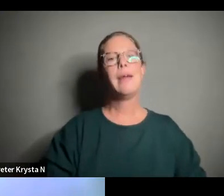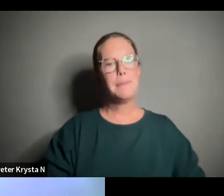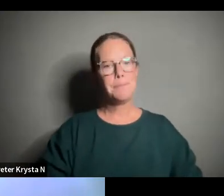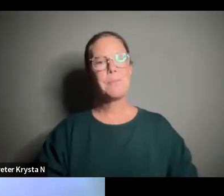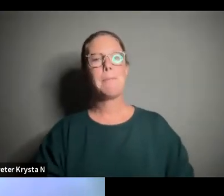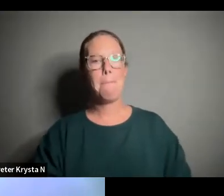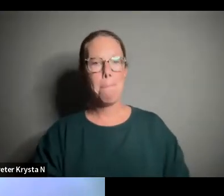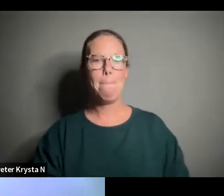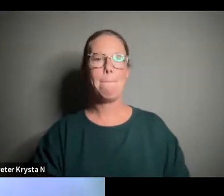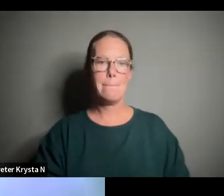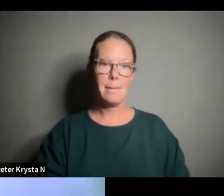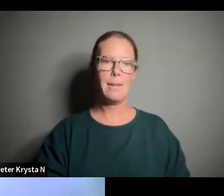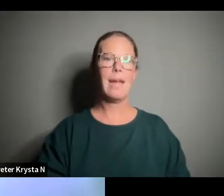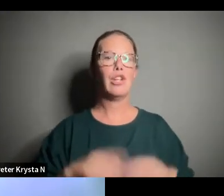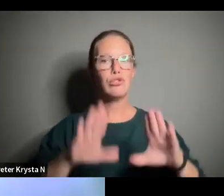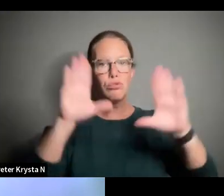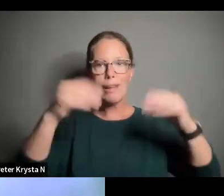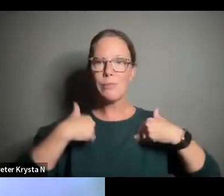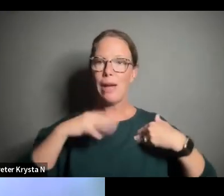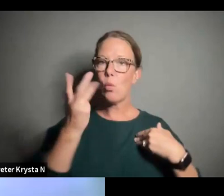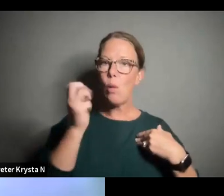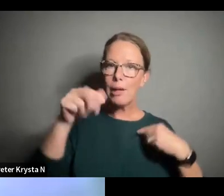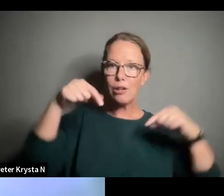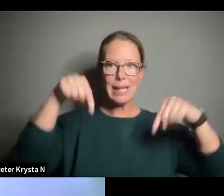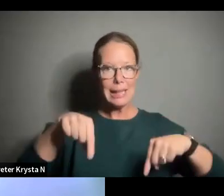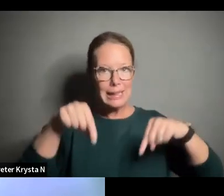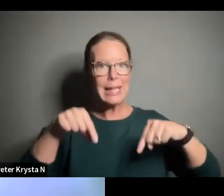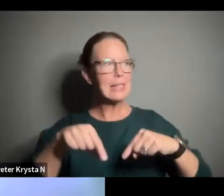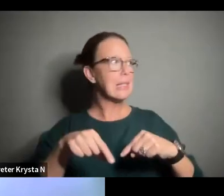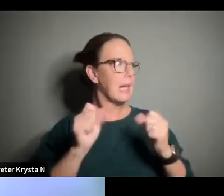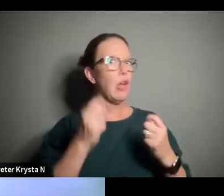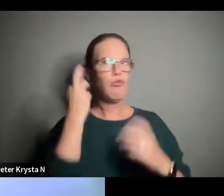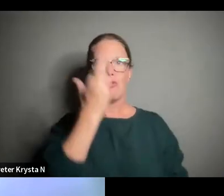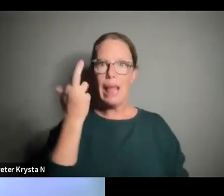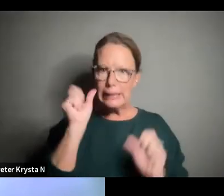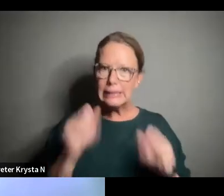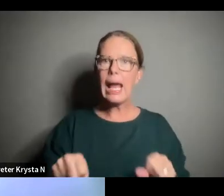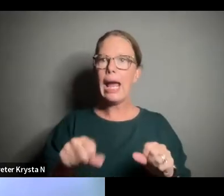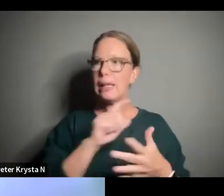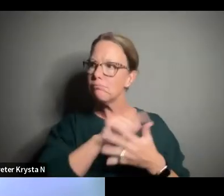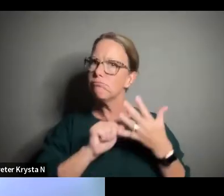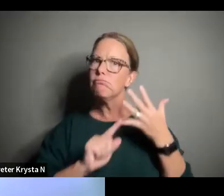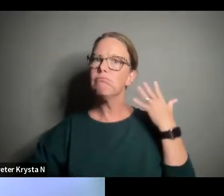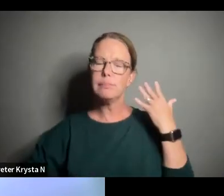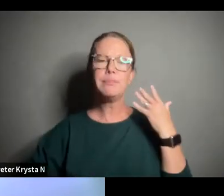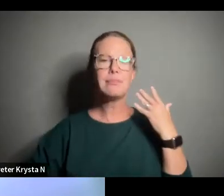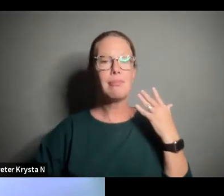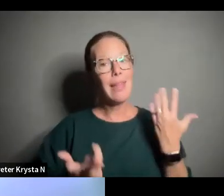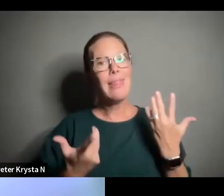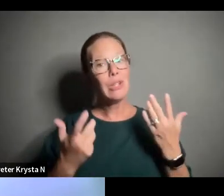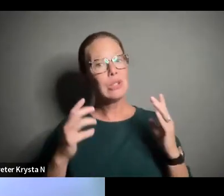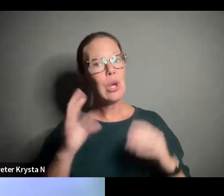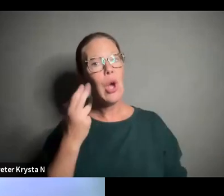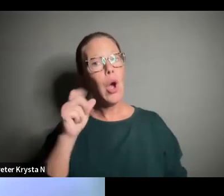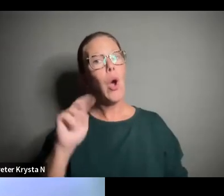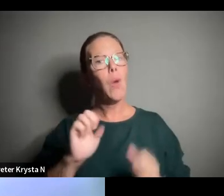so great that, webinars like this, where people realize what can be done, and that there is hope with a